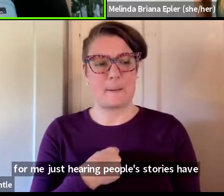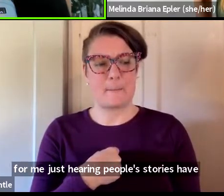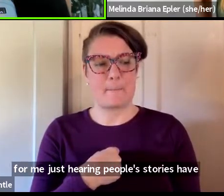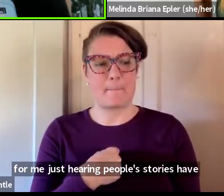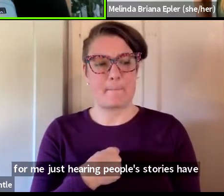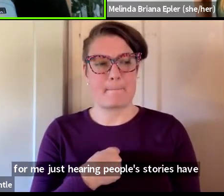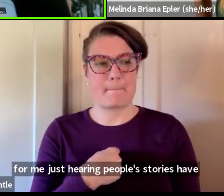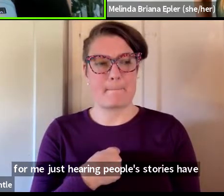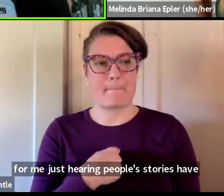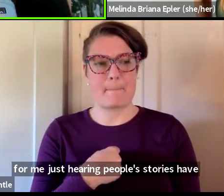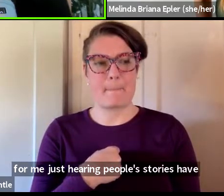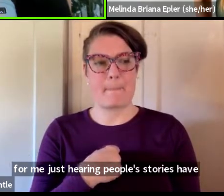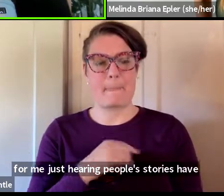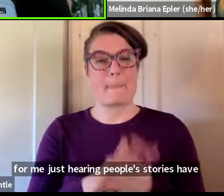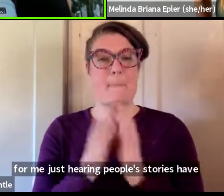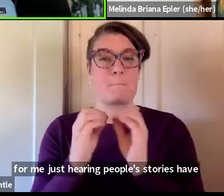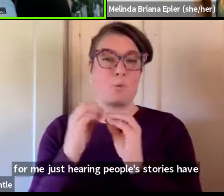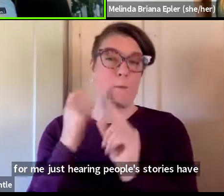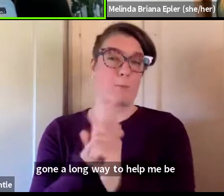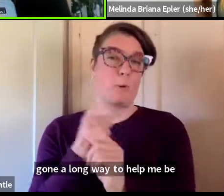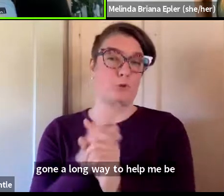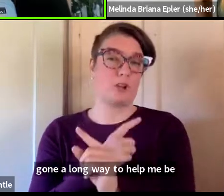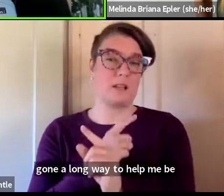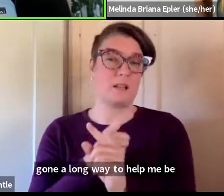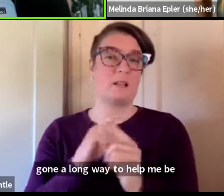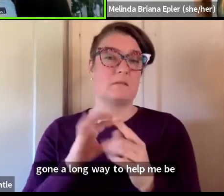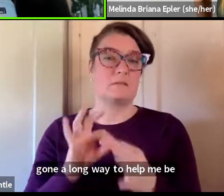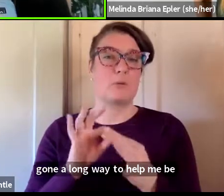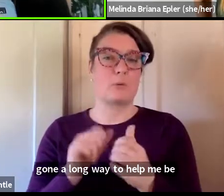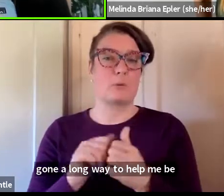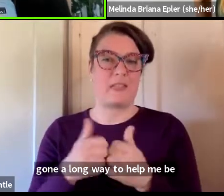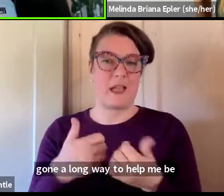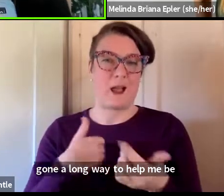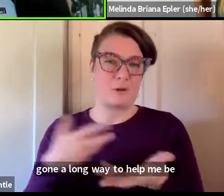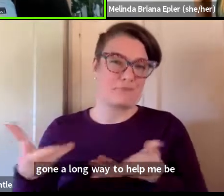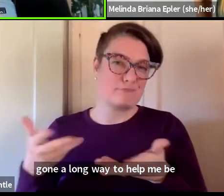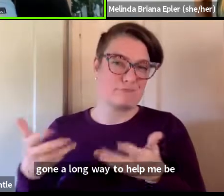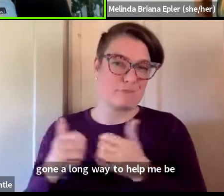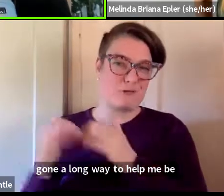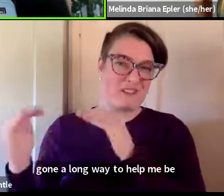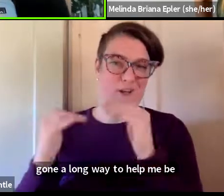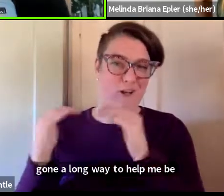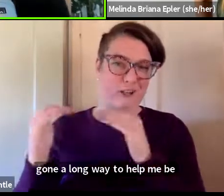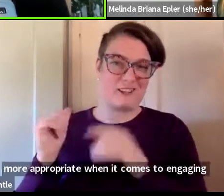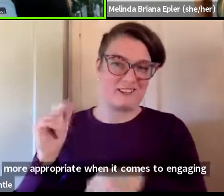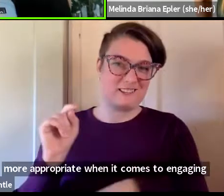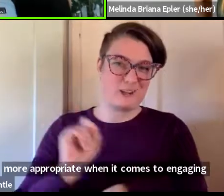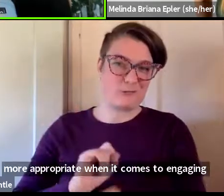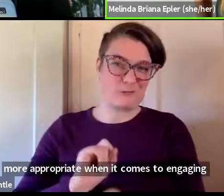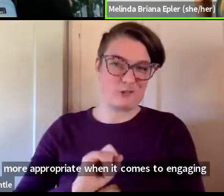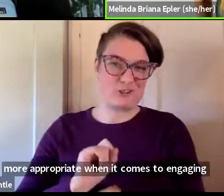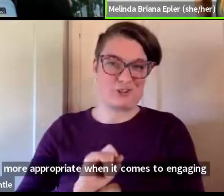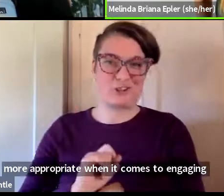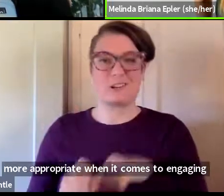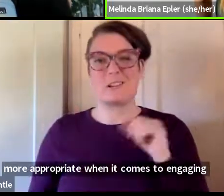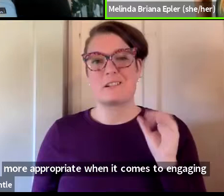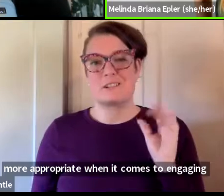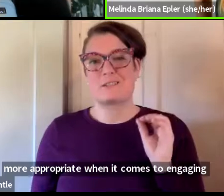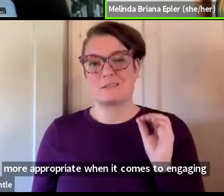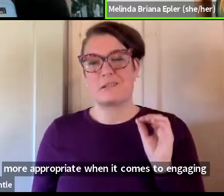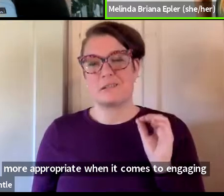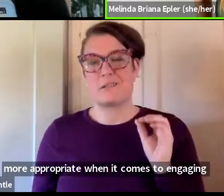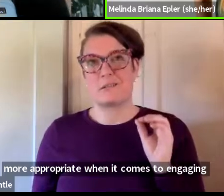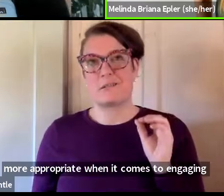be more appropriate when it comes to engaging with colleagues in the workplace. So I